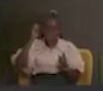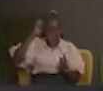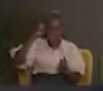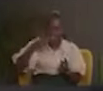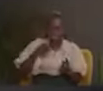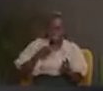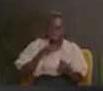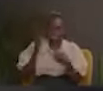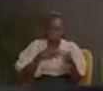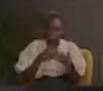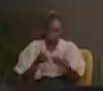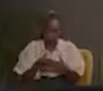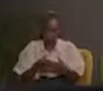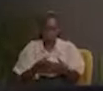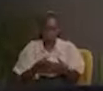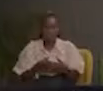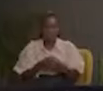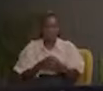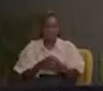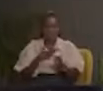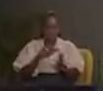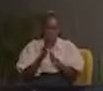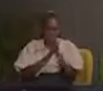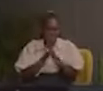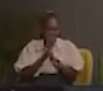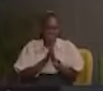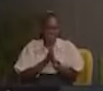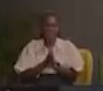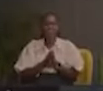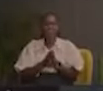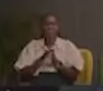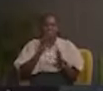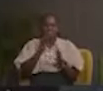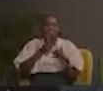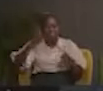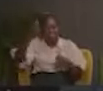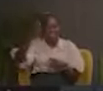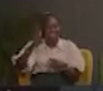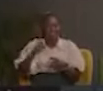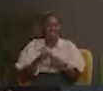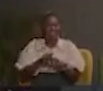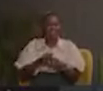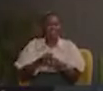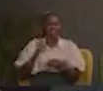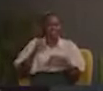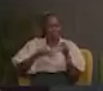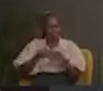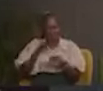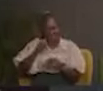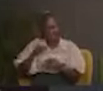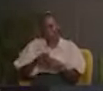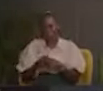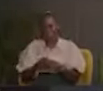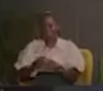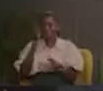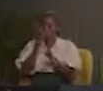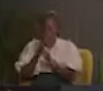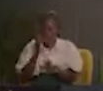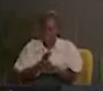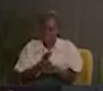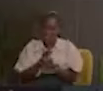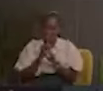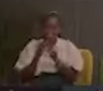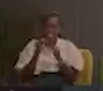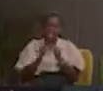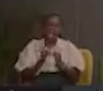My desire to see God's purposes come is greater than my need or my pain. That is faith. Faith exalts the word of